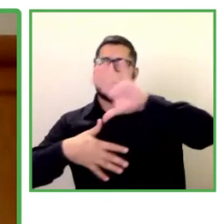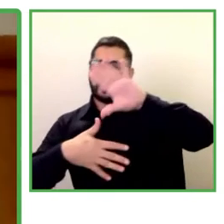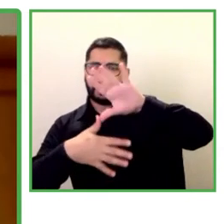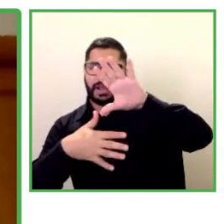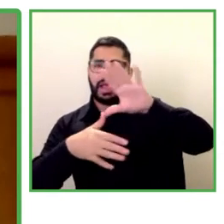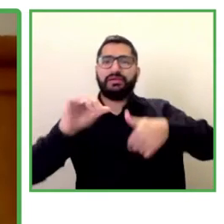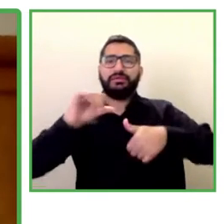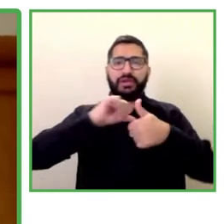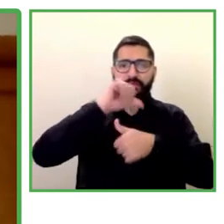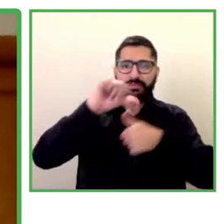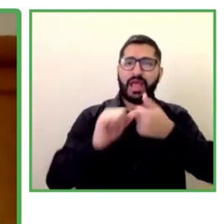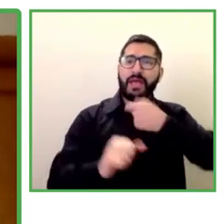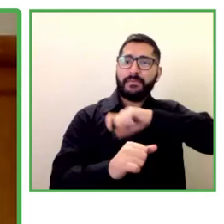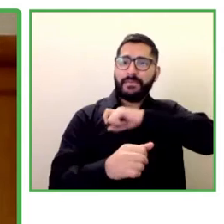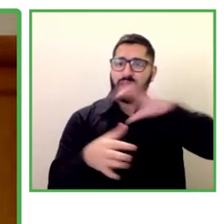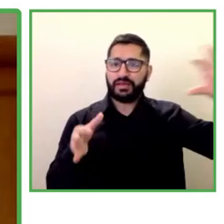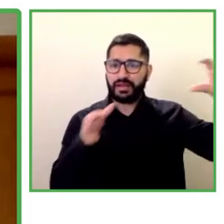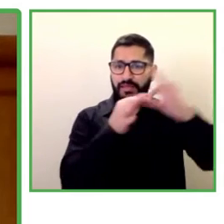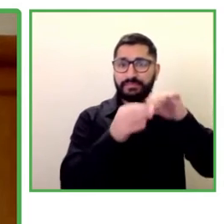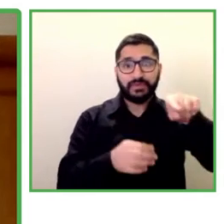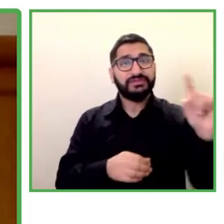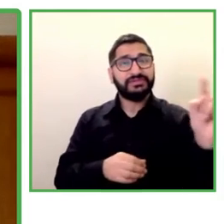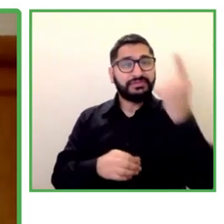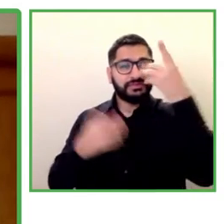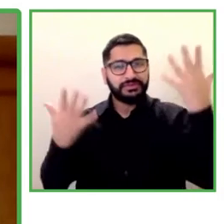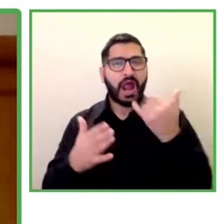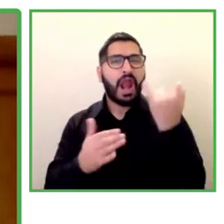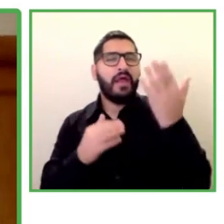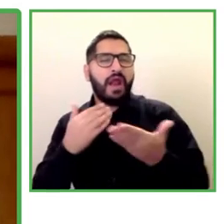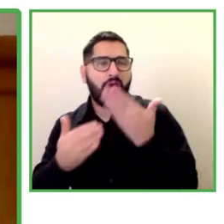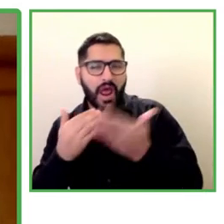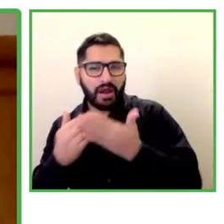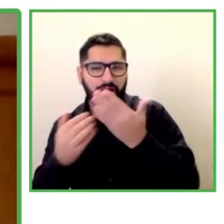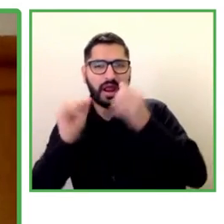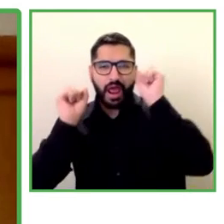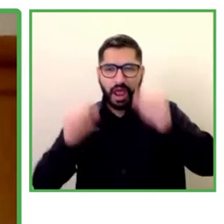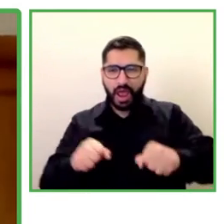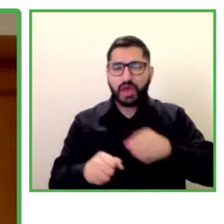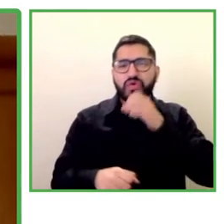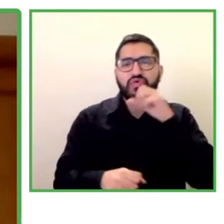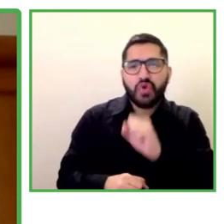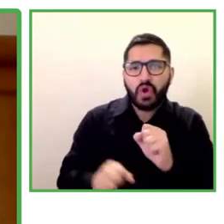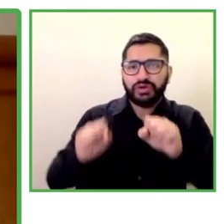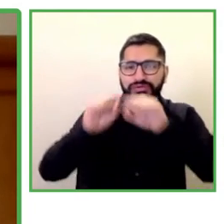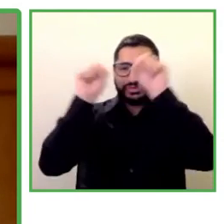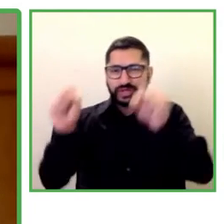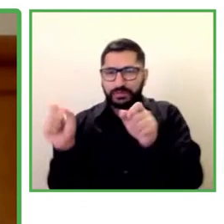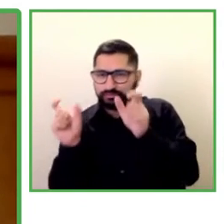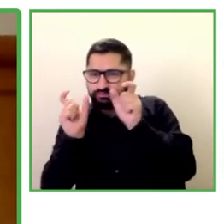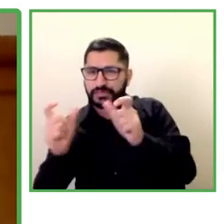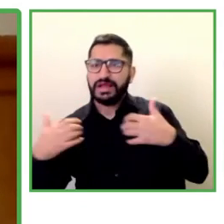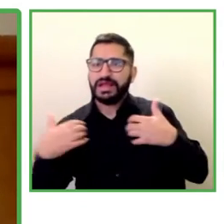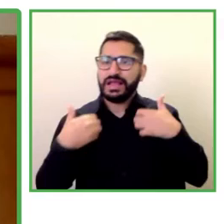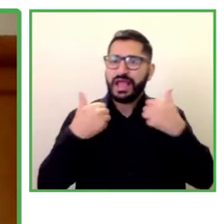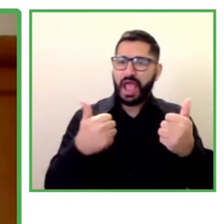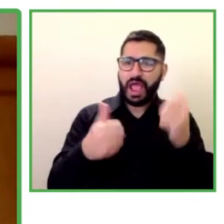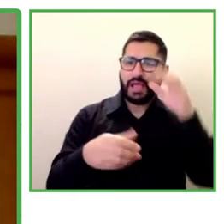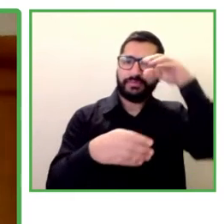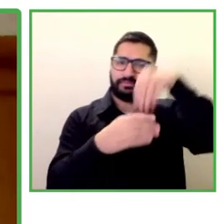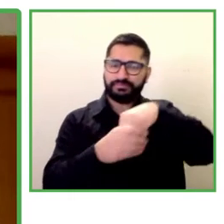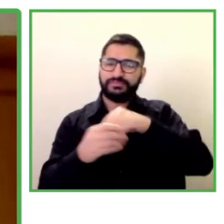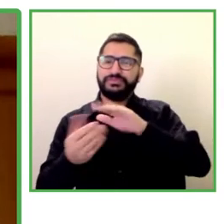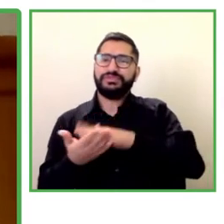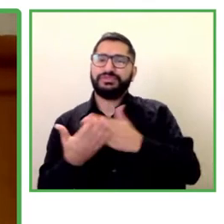to access to a pension, an elderly pension, or they want to go to have medical treatment or